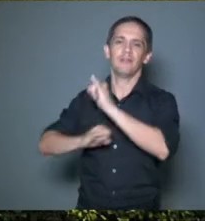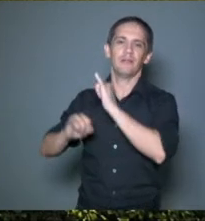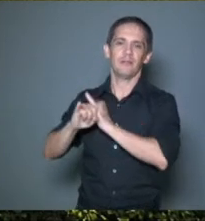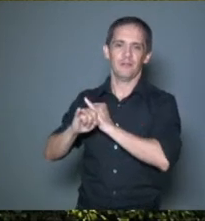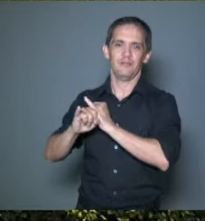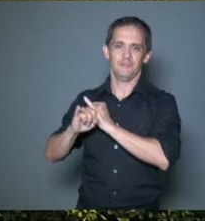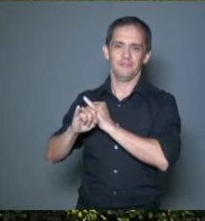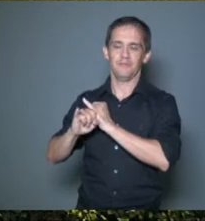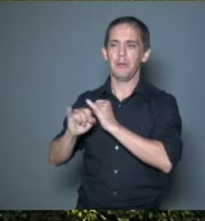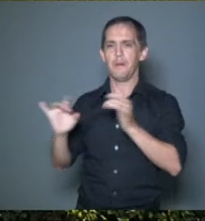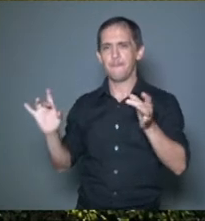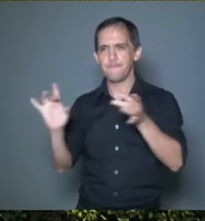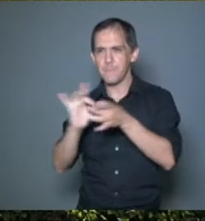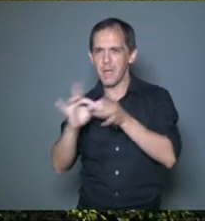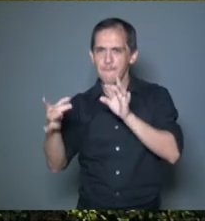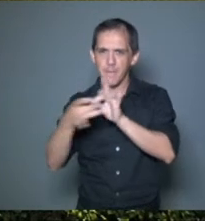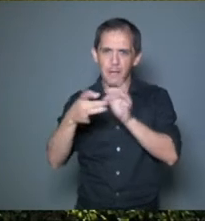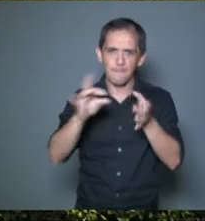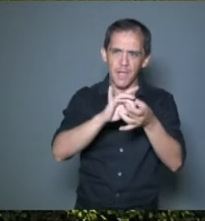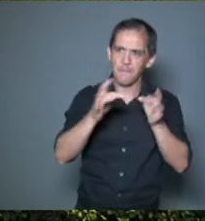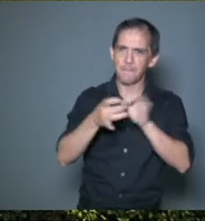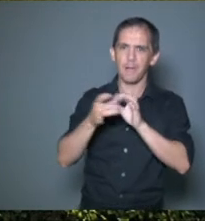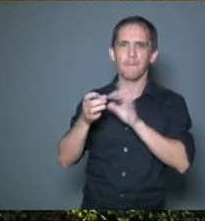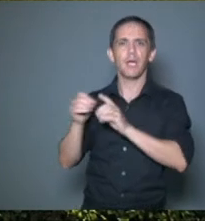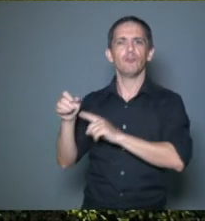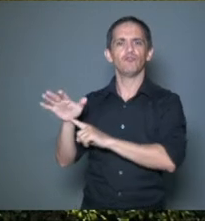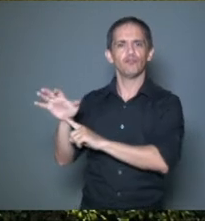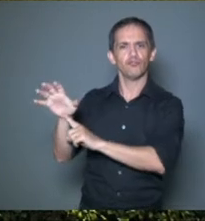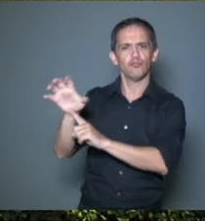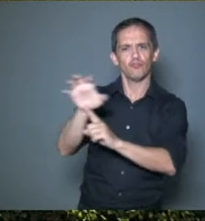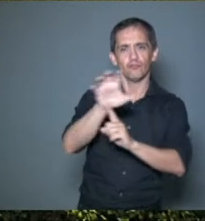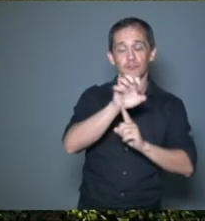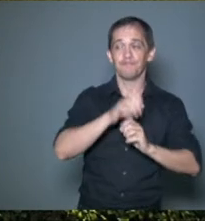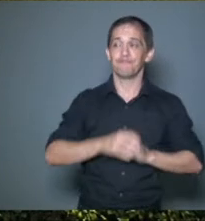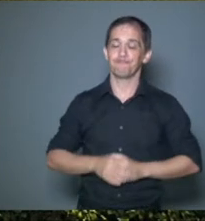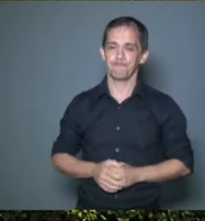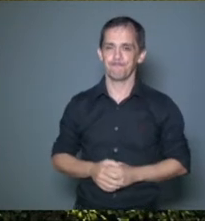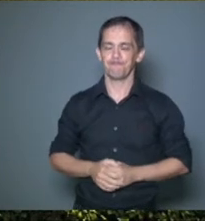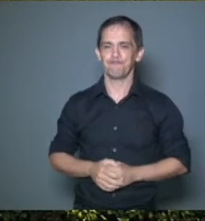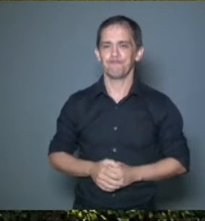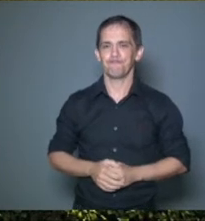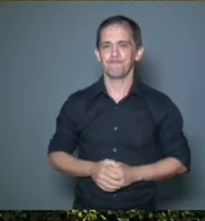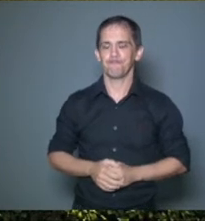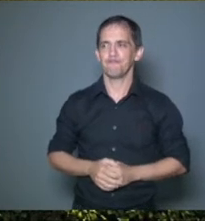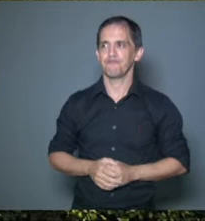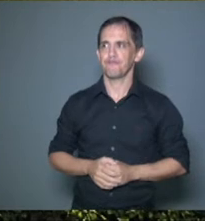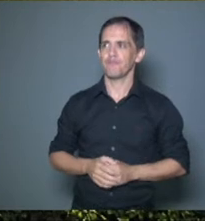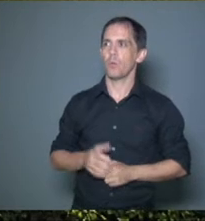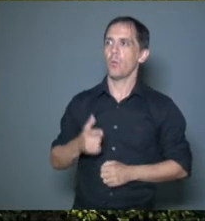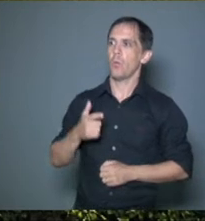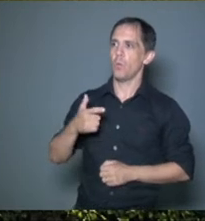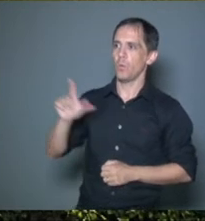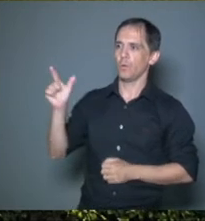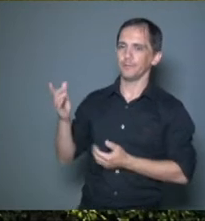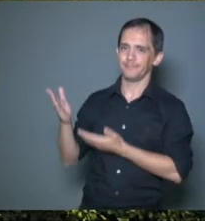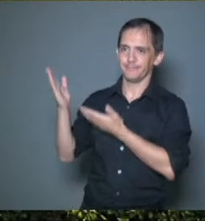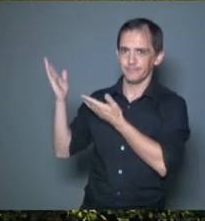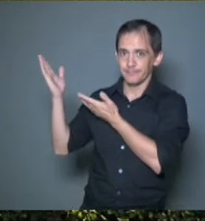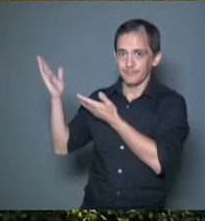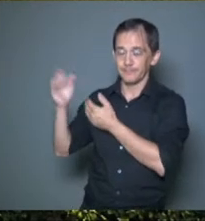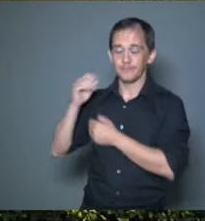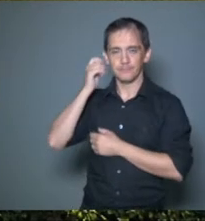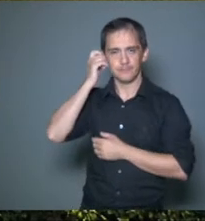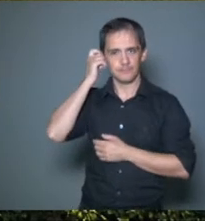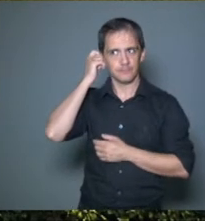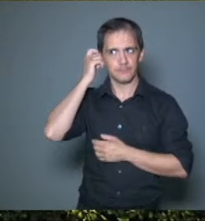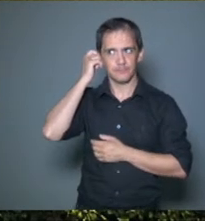able then to enjoy all of the benefits of digital agriculture. These are also figures